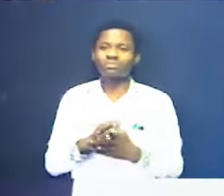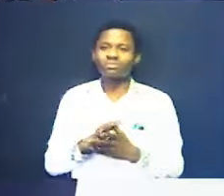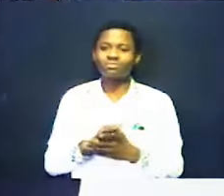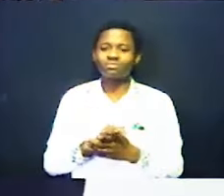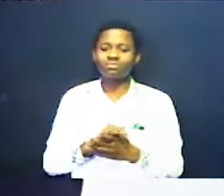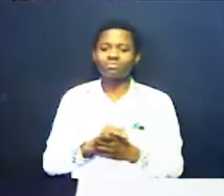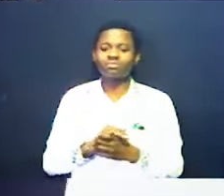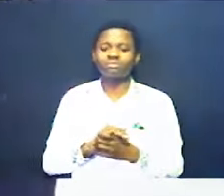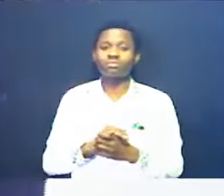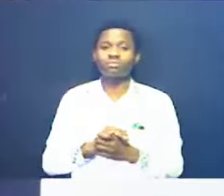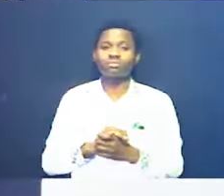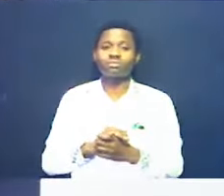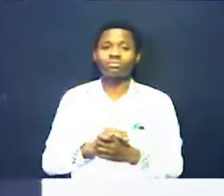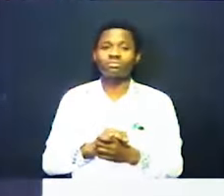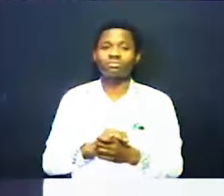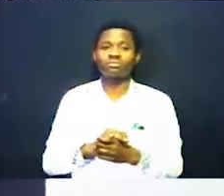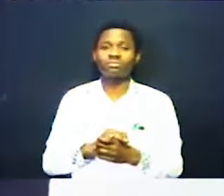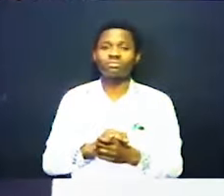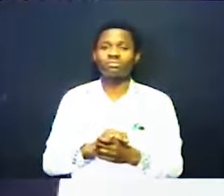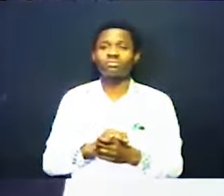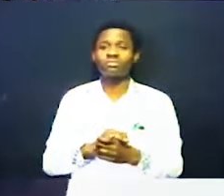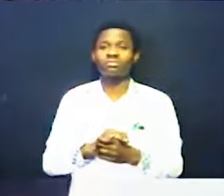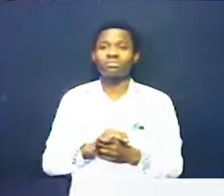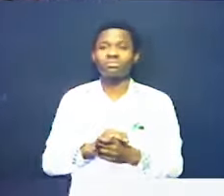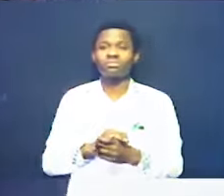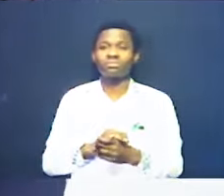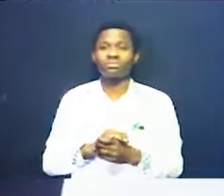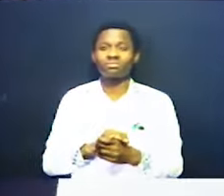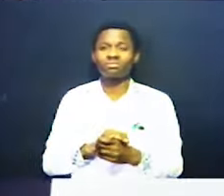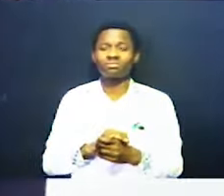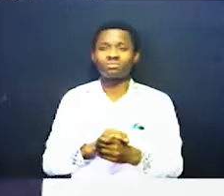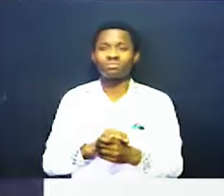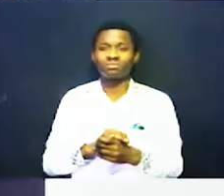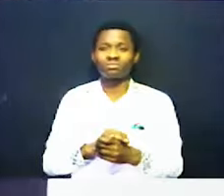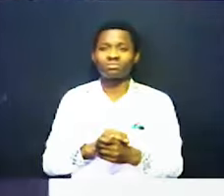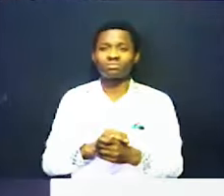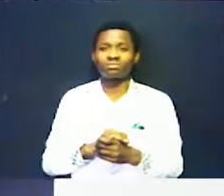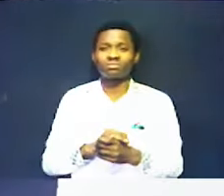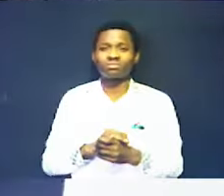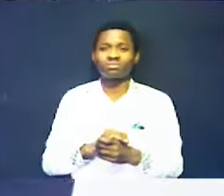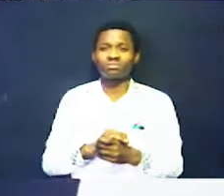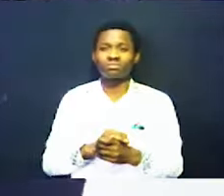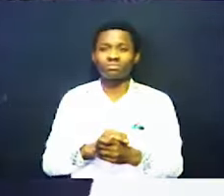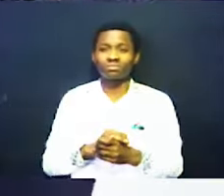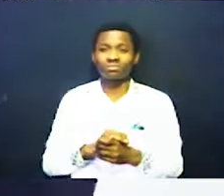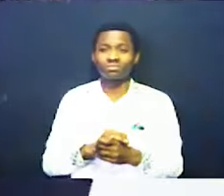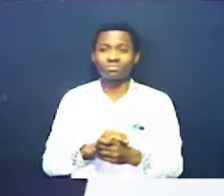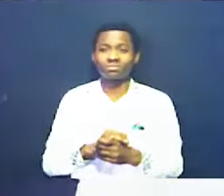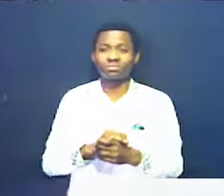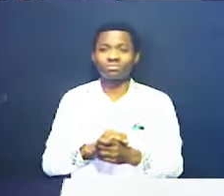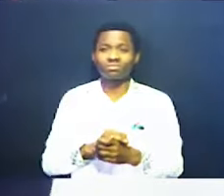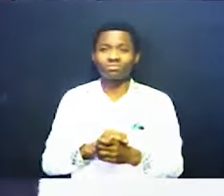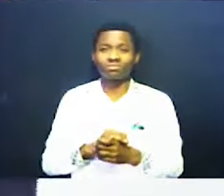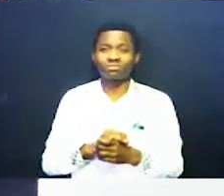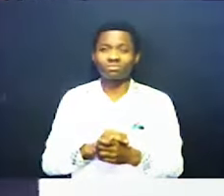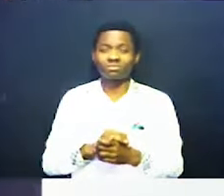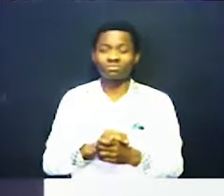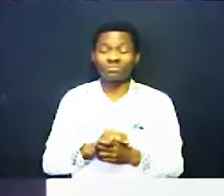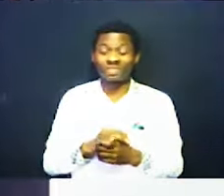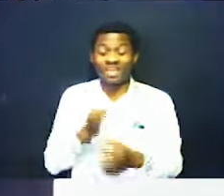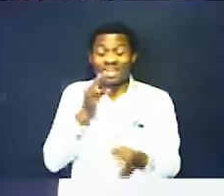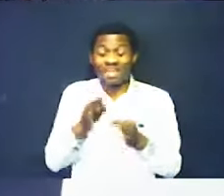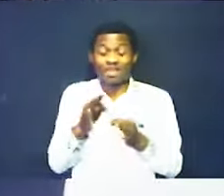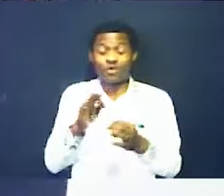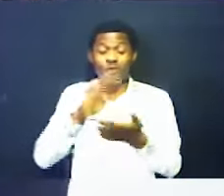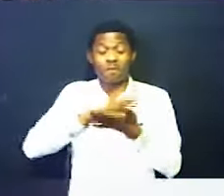You shouldn't just say that I'm crucified with Christ, nevertheless I live. If you are crucified, be